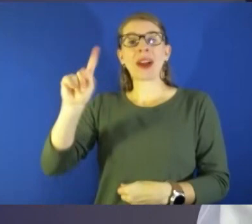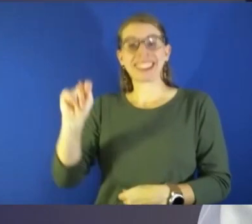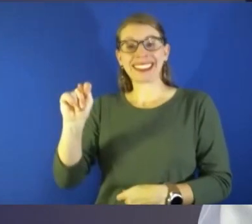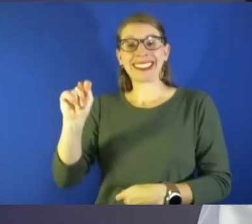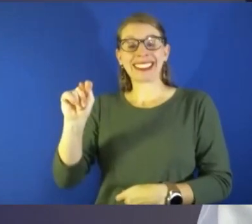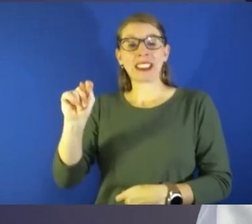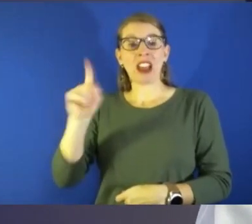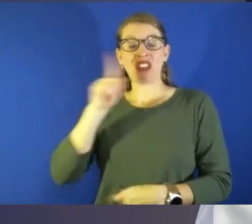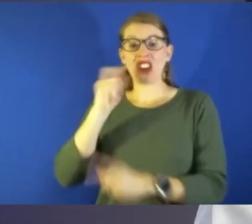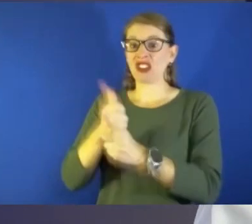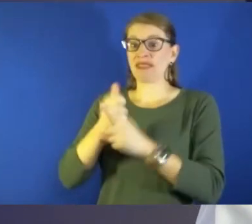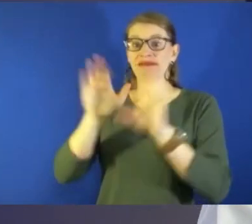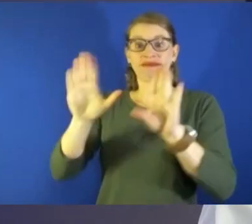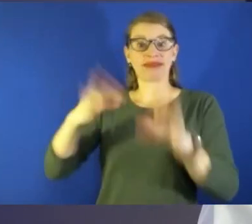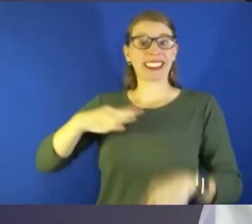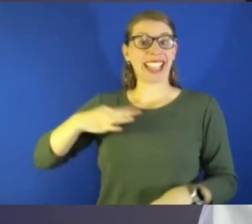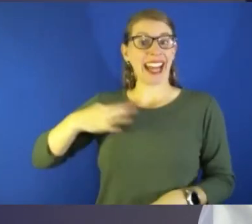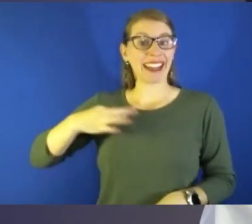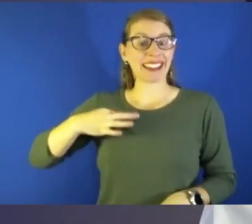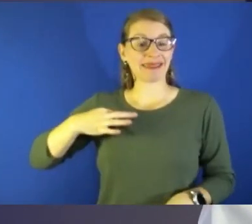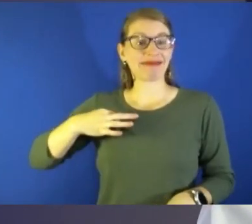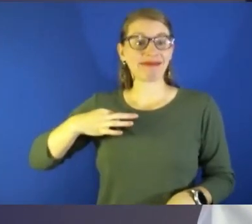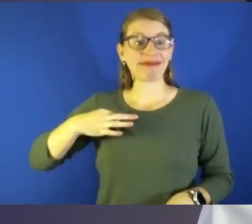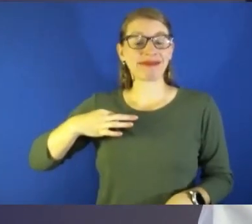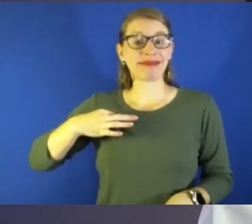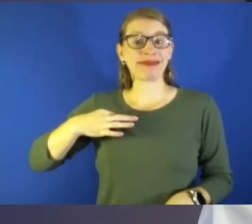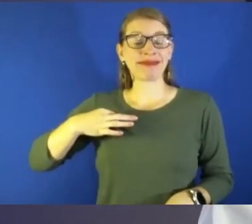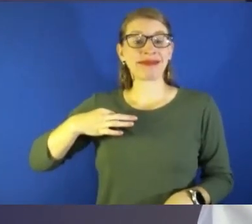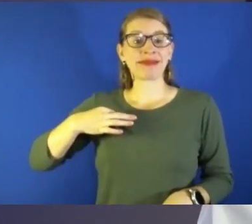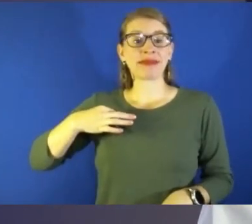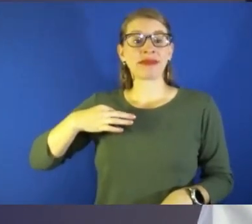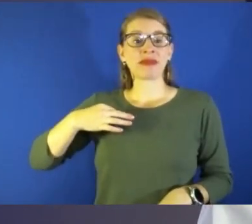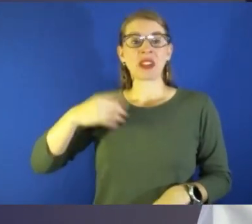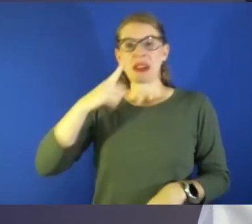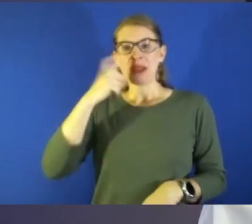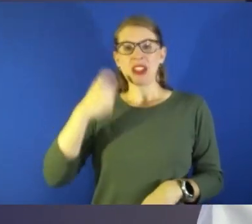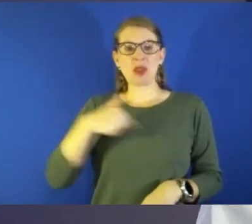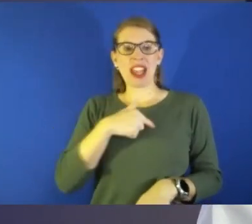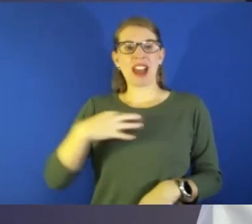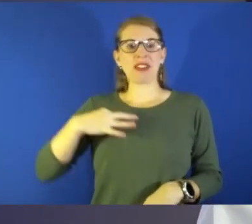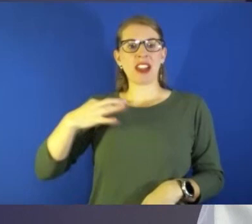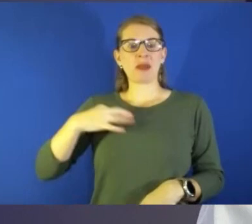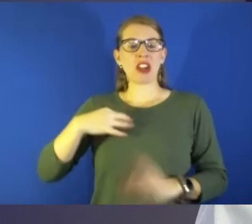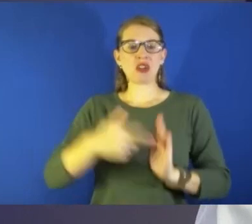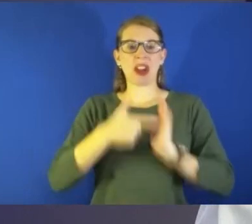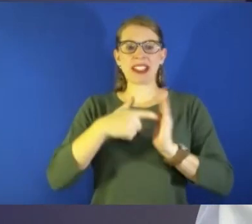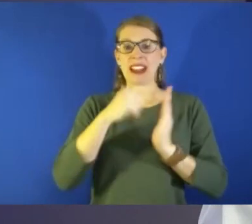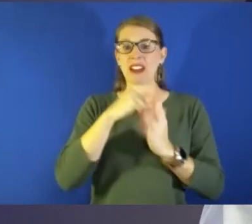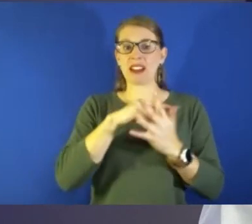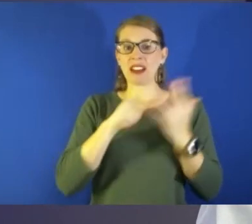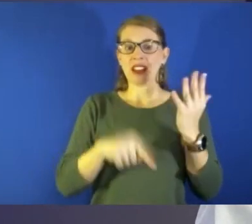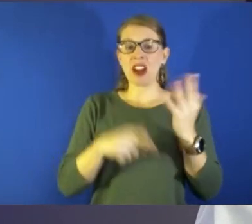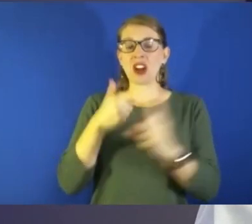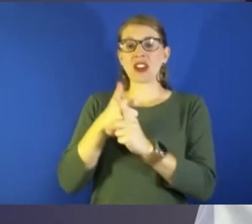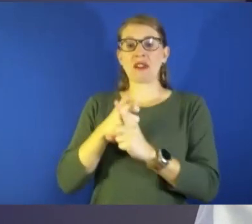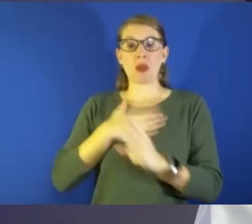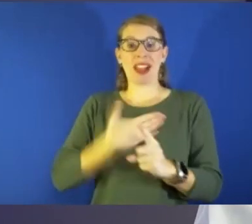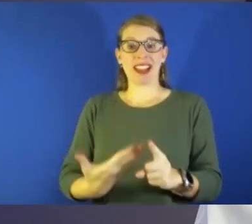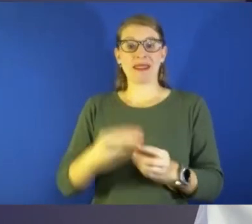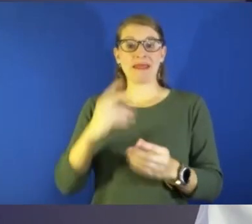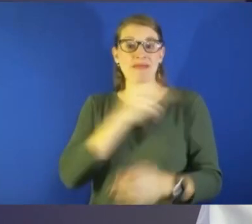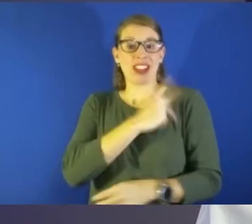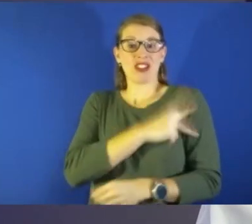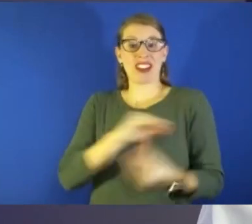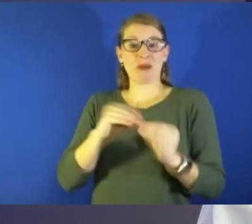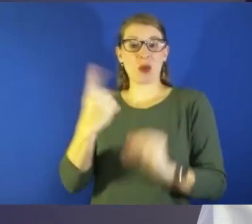was an excellent candidate based upon our eligibility criteria, and so she was willing to be patient number 1. And then I saw her